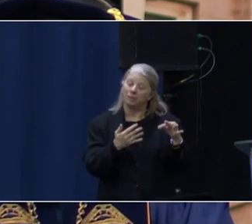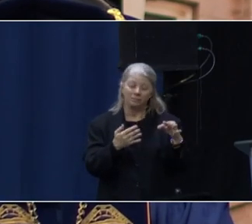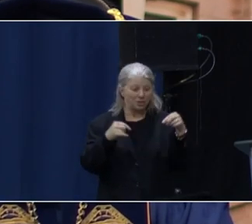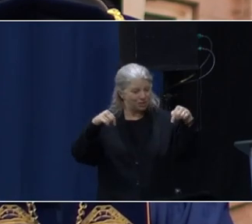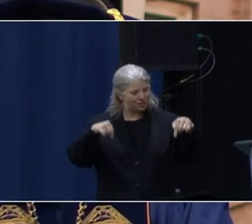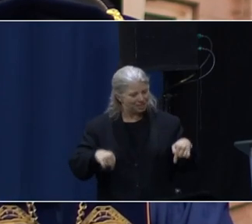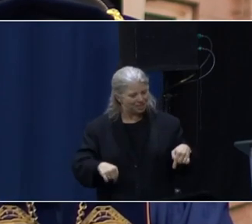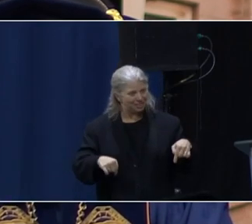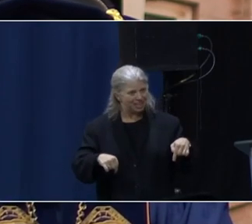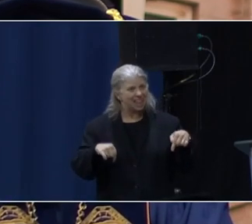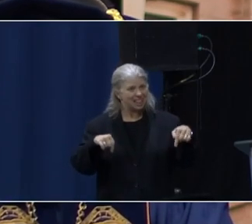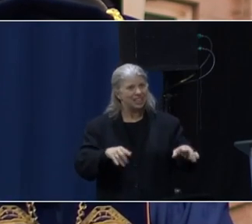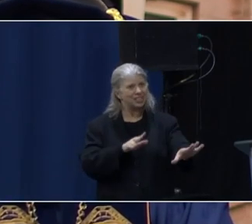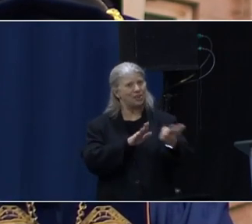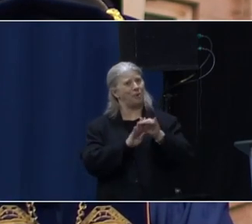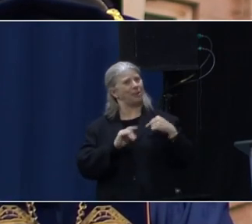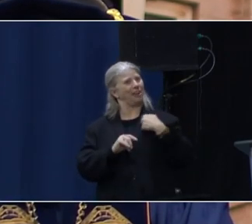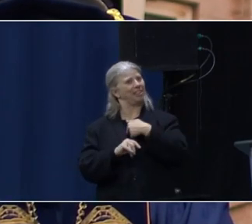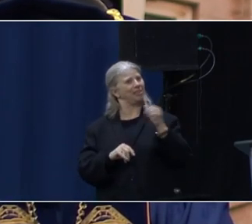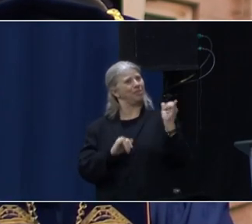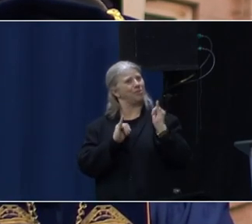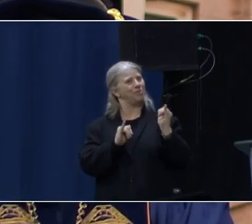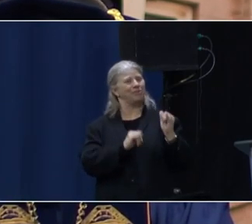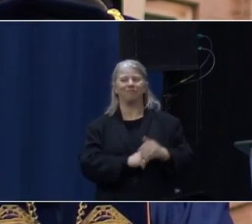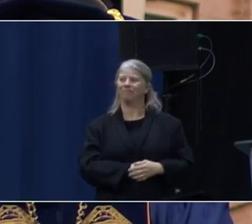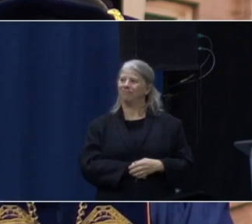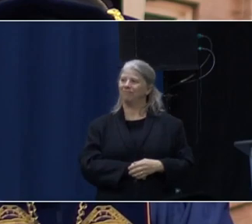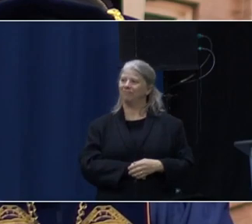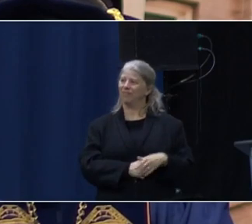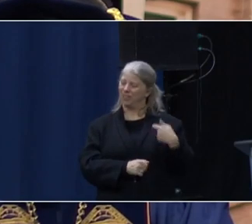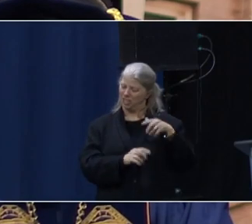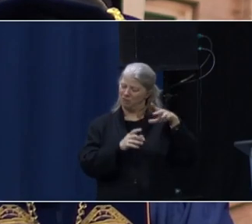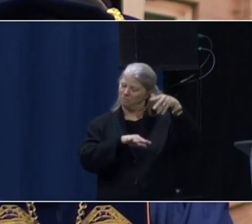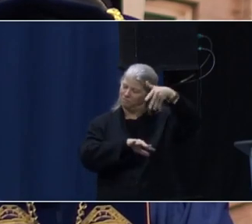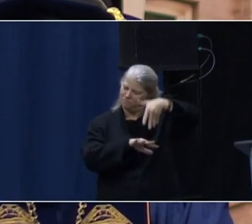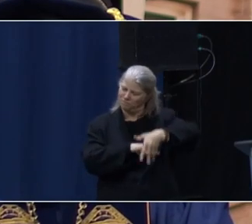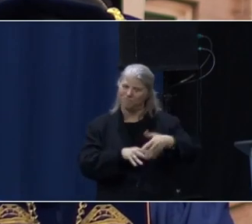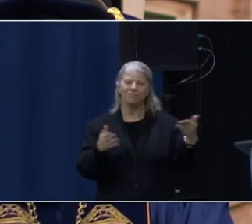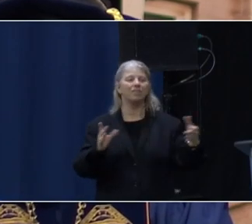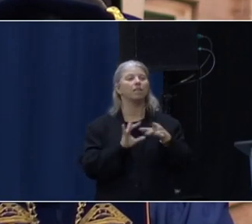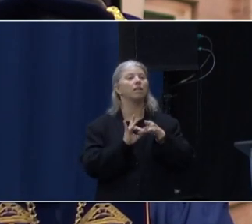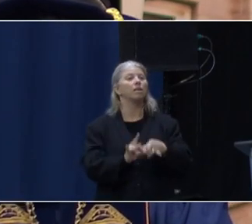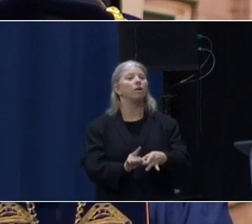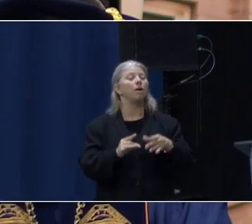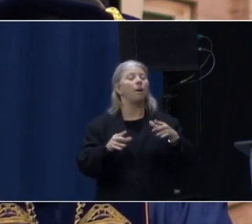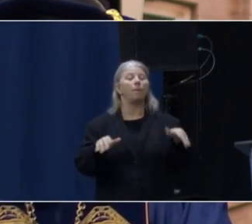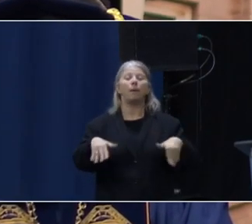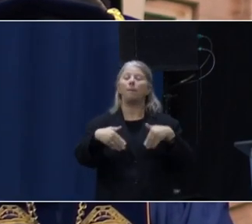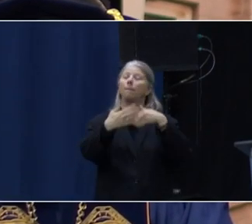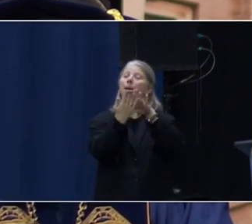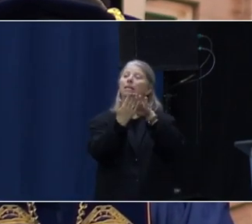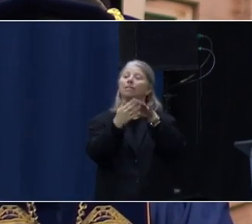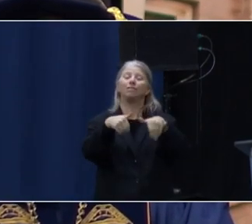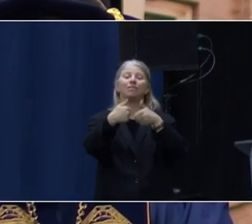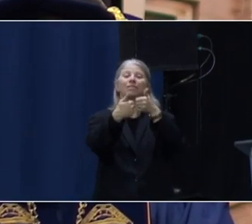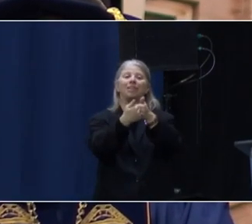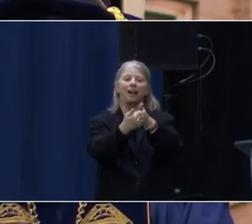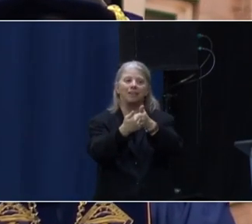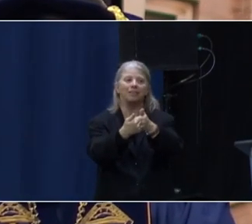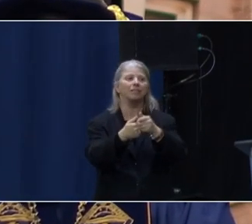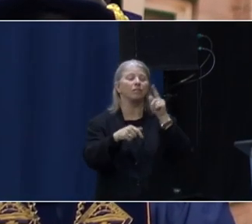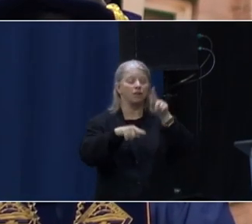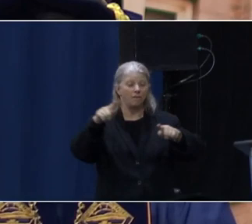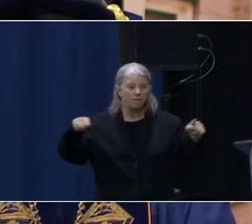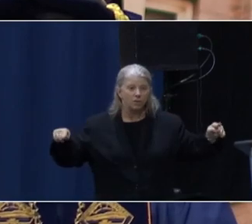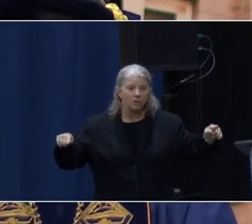here, and here chose us as much as a place can, and here we all belong. Here we met challenge and we met diversity. We met opposition and we